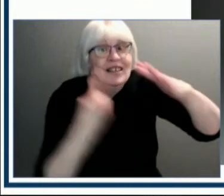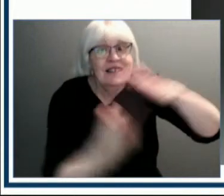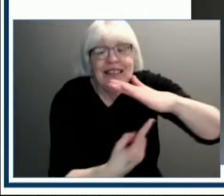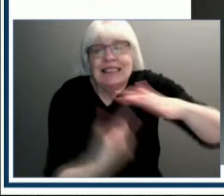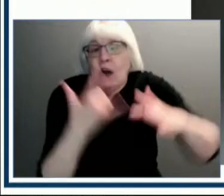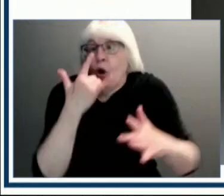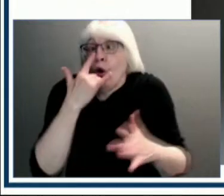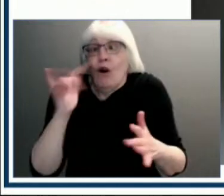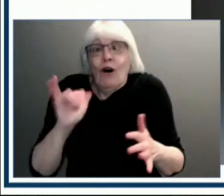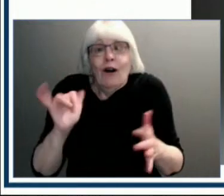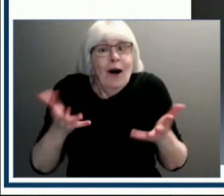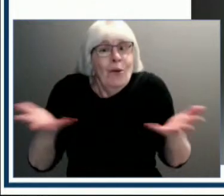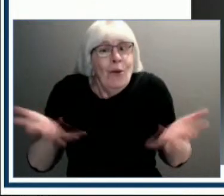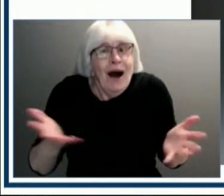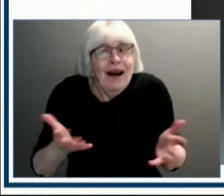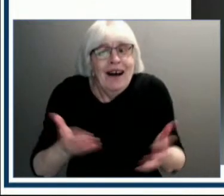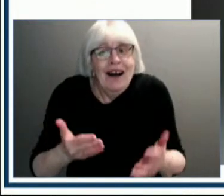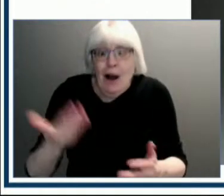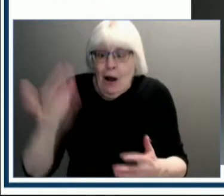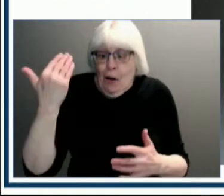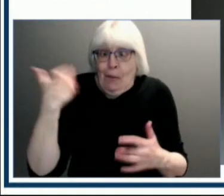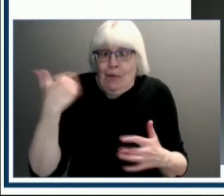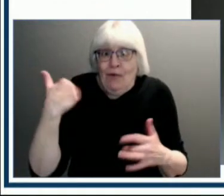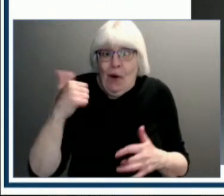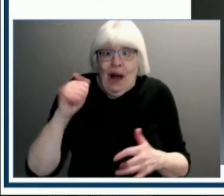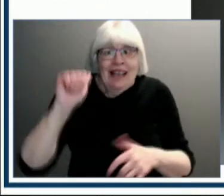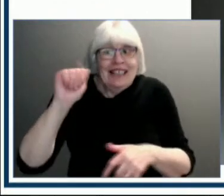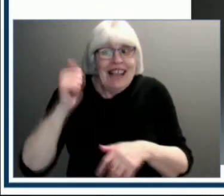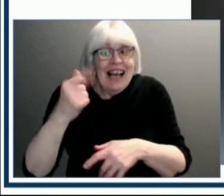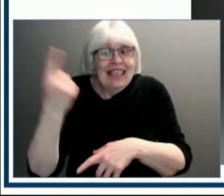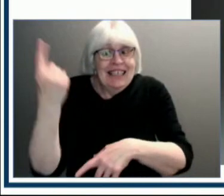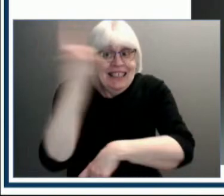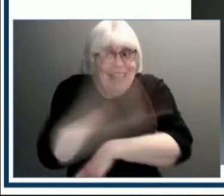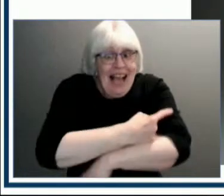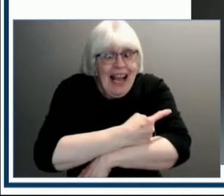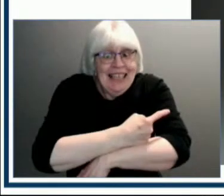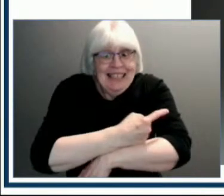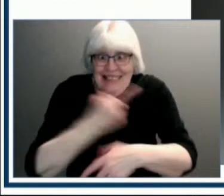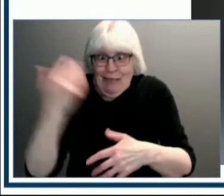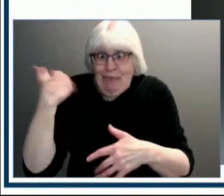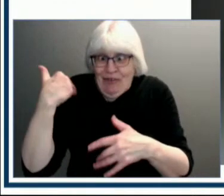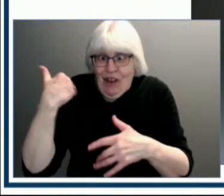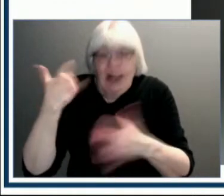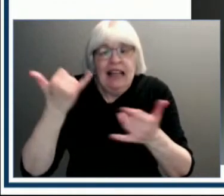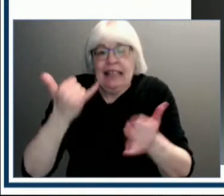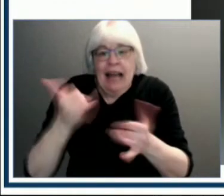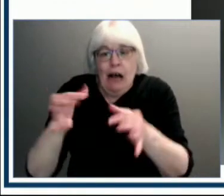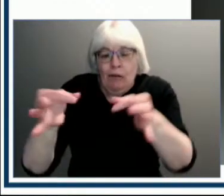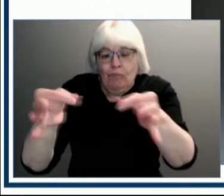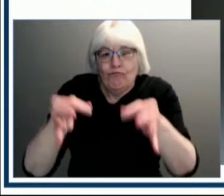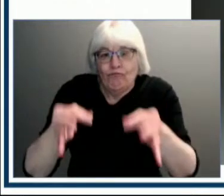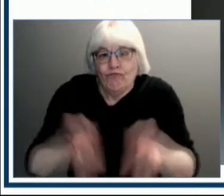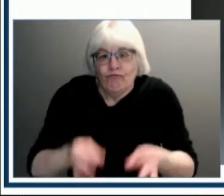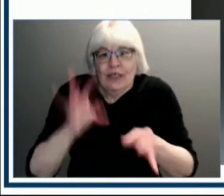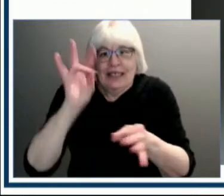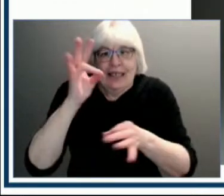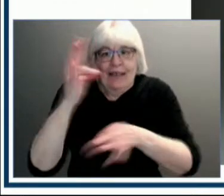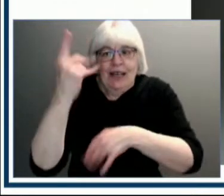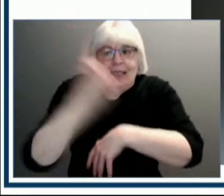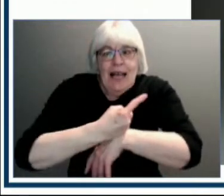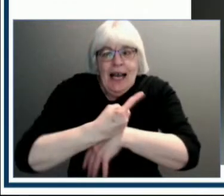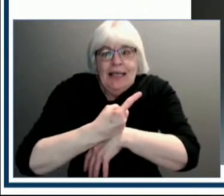days down to 7 days. And I say most because vaccination status matters and matters a